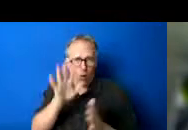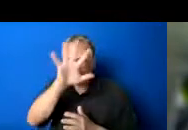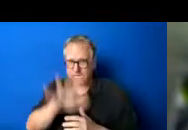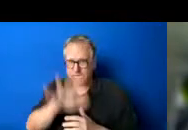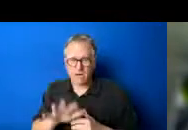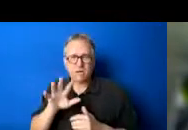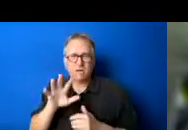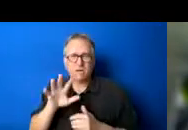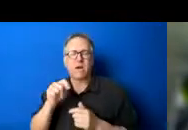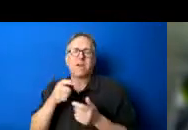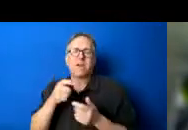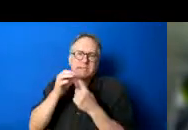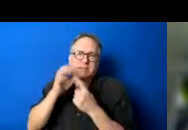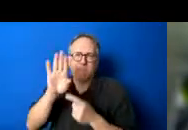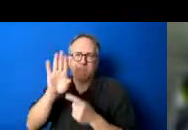bebtelovimab.